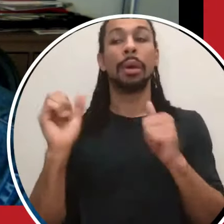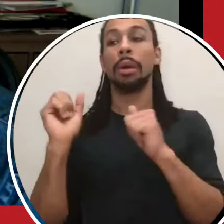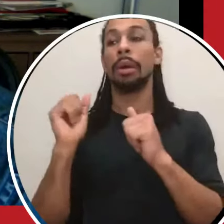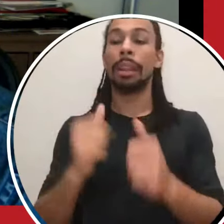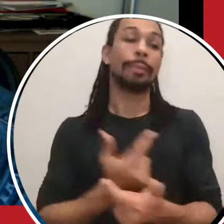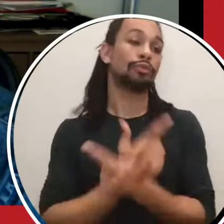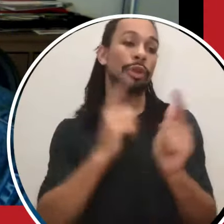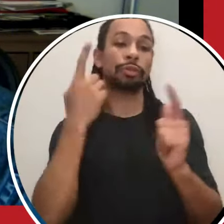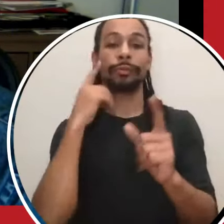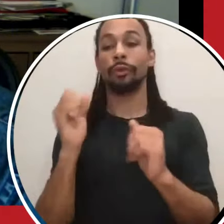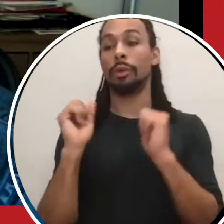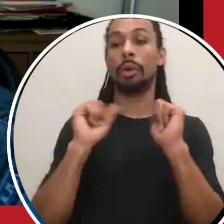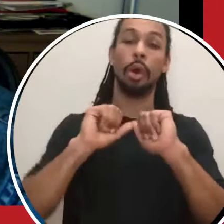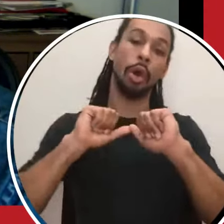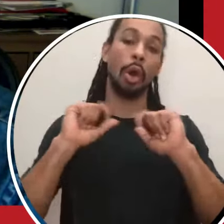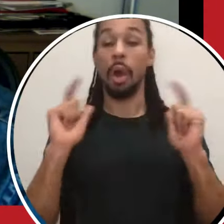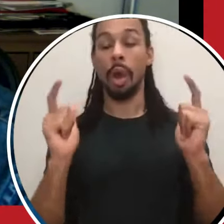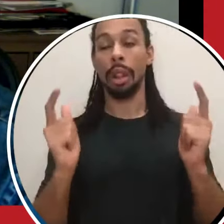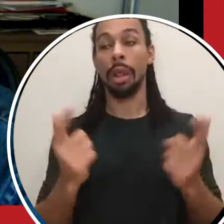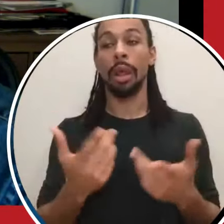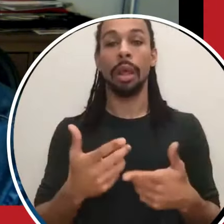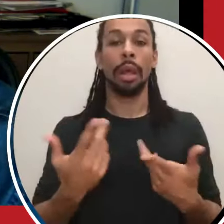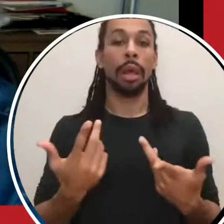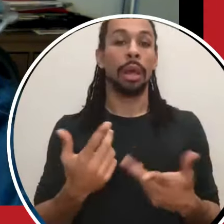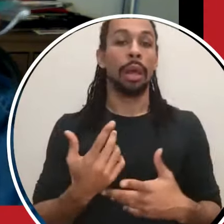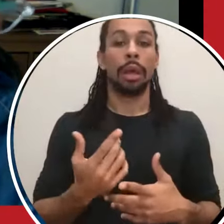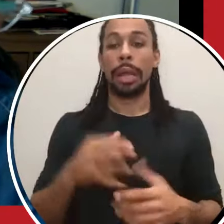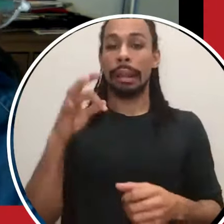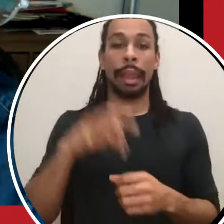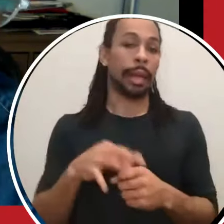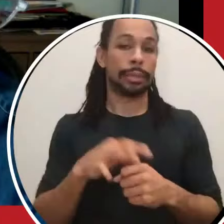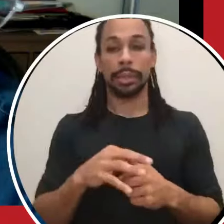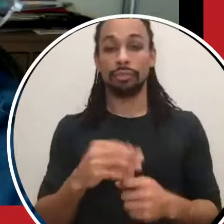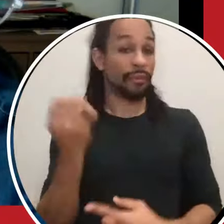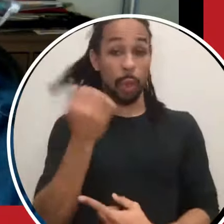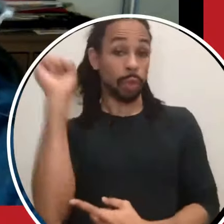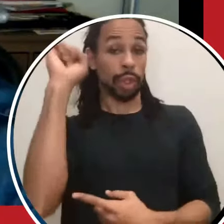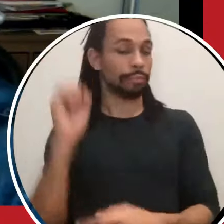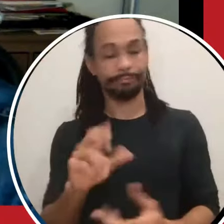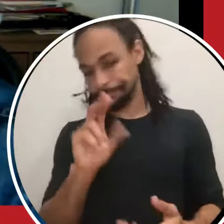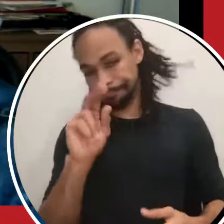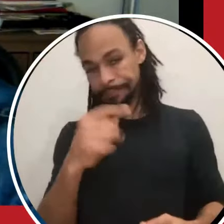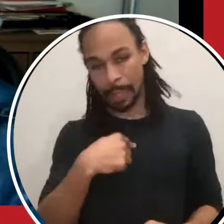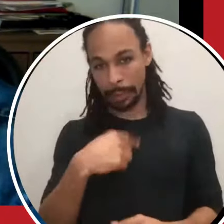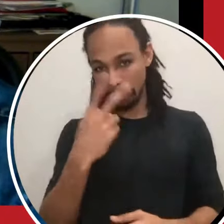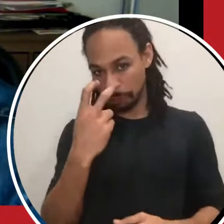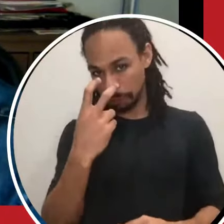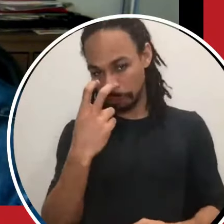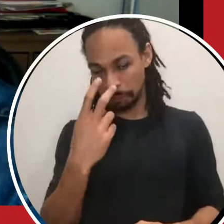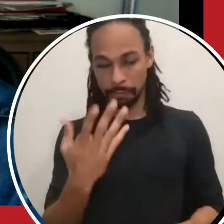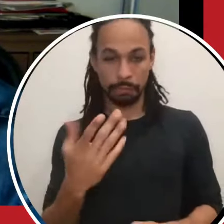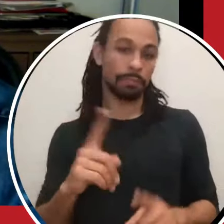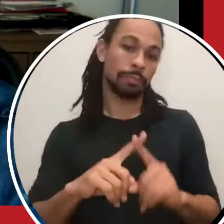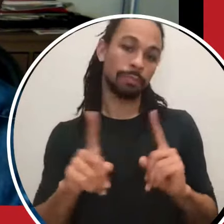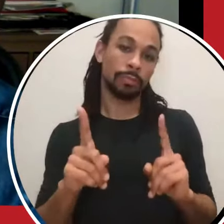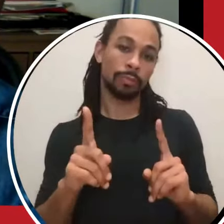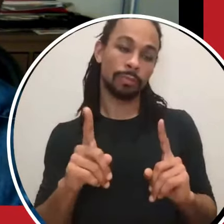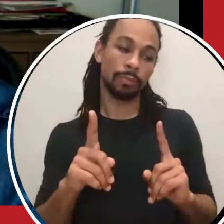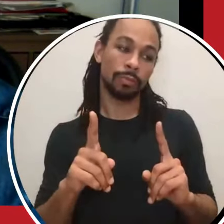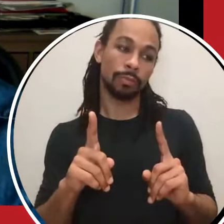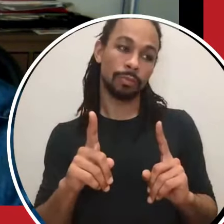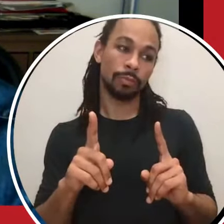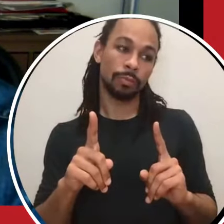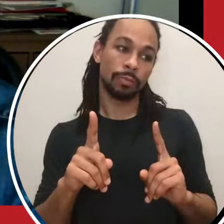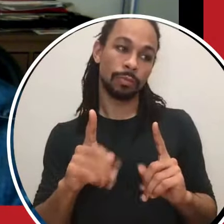elect any kind of revolution. That's not going to happen. But the way that I think you're able